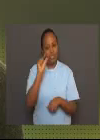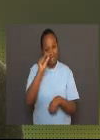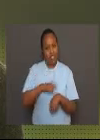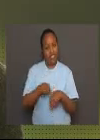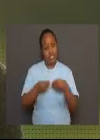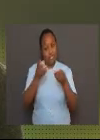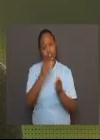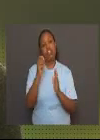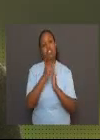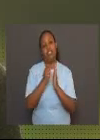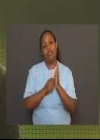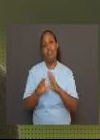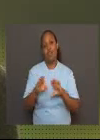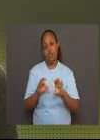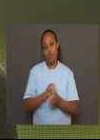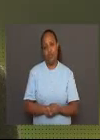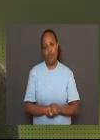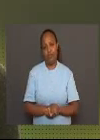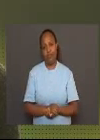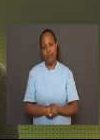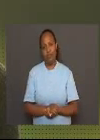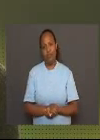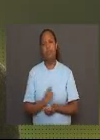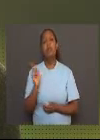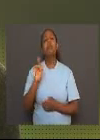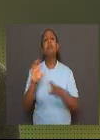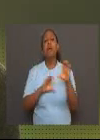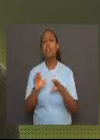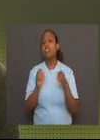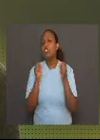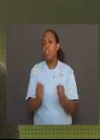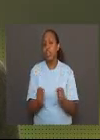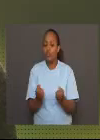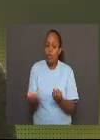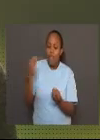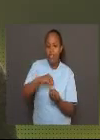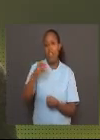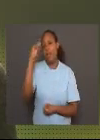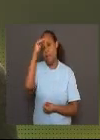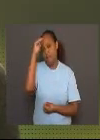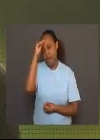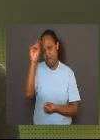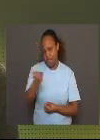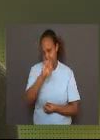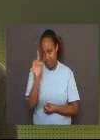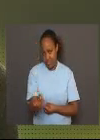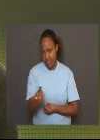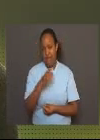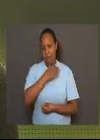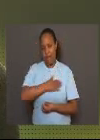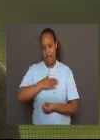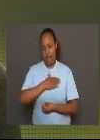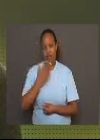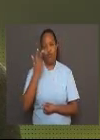ago. What can you do to learn more? Please write down